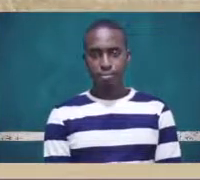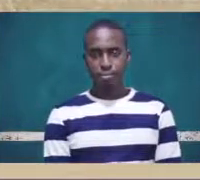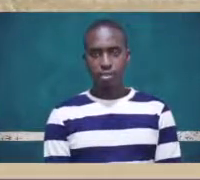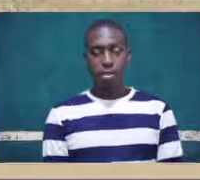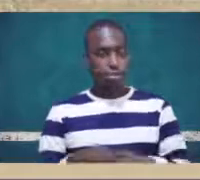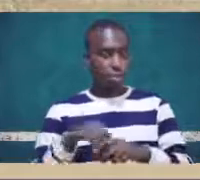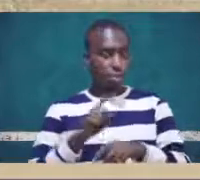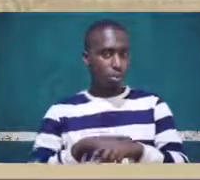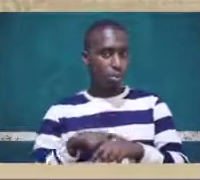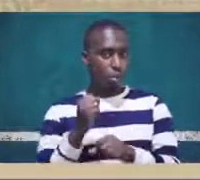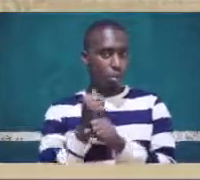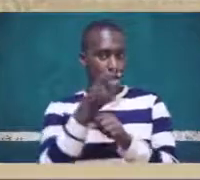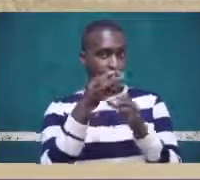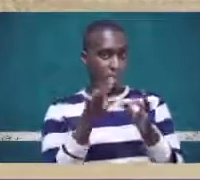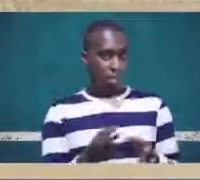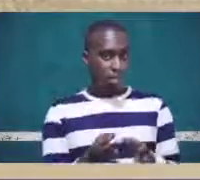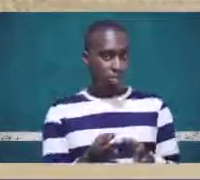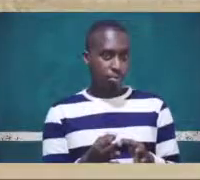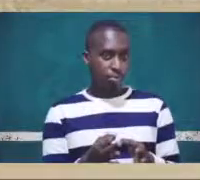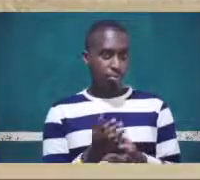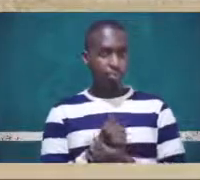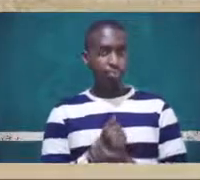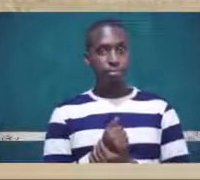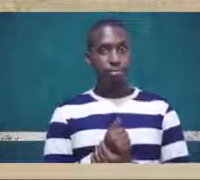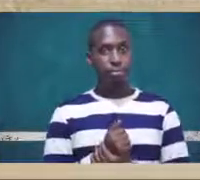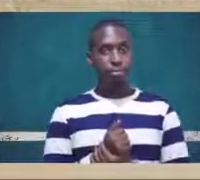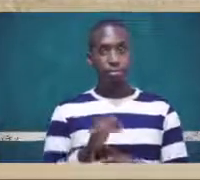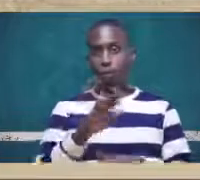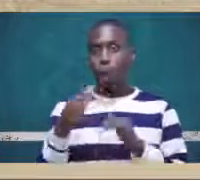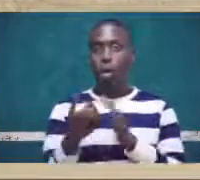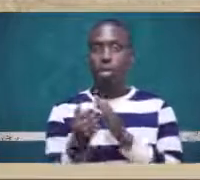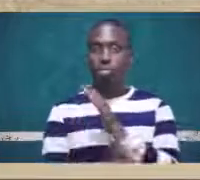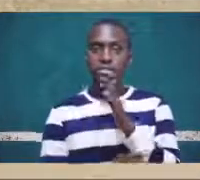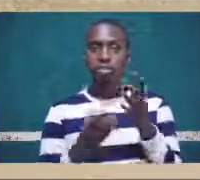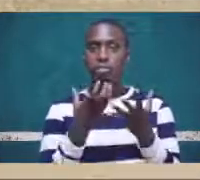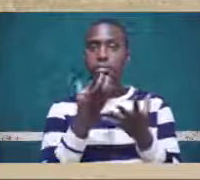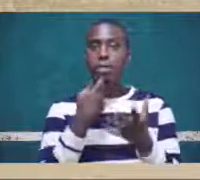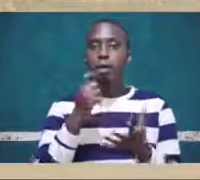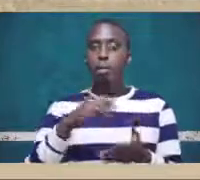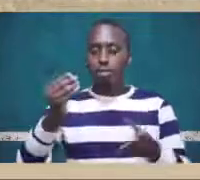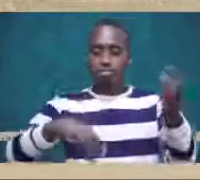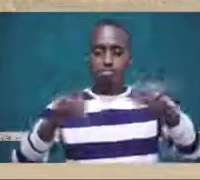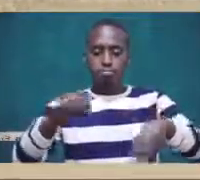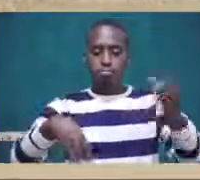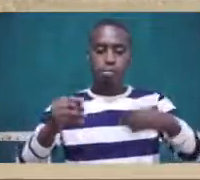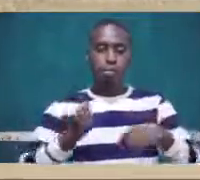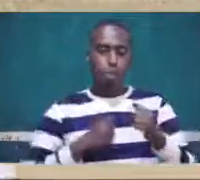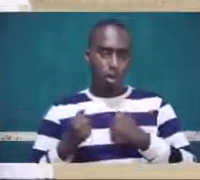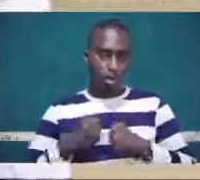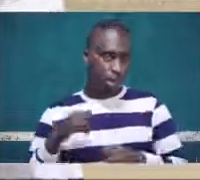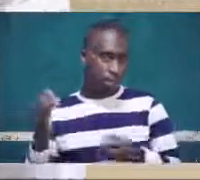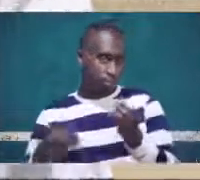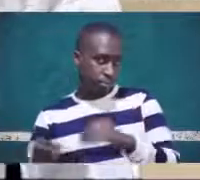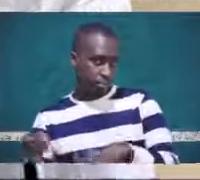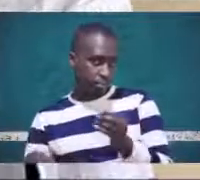order to establish this East African industry, all countries will have to contribute. Rwanda will